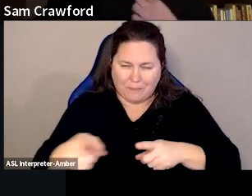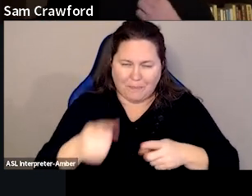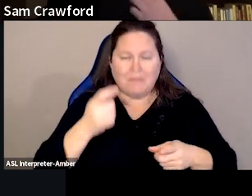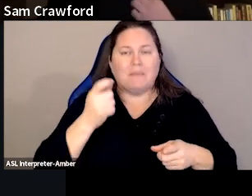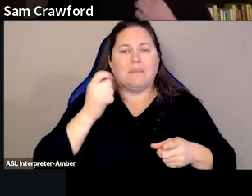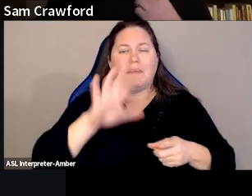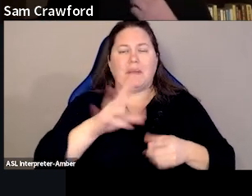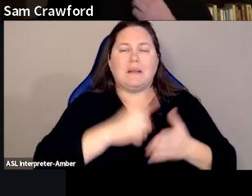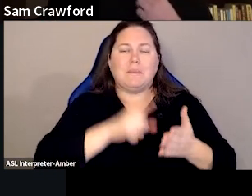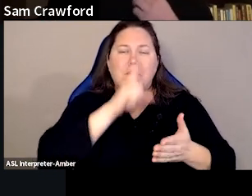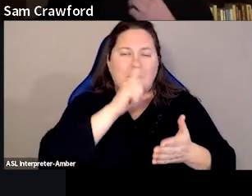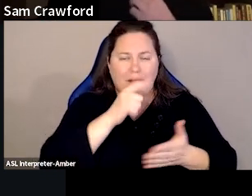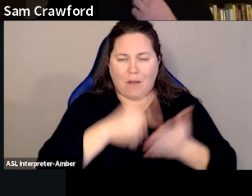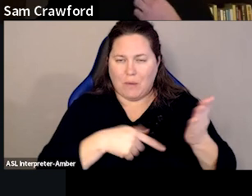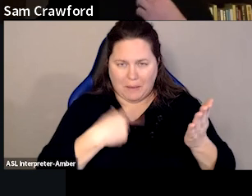But